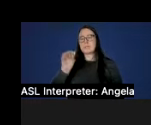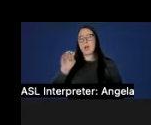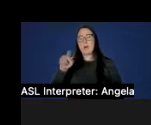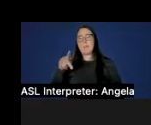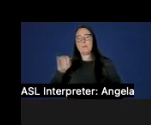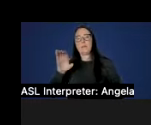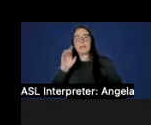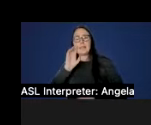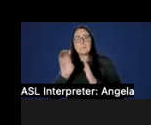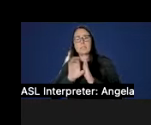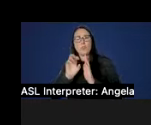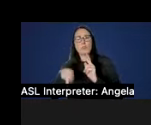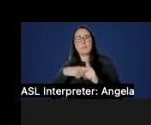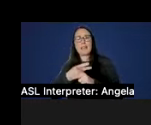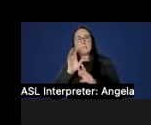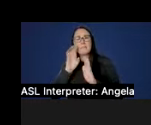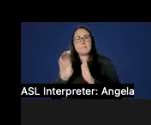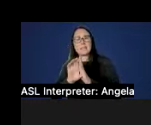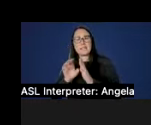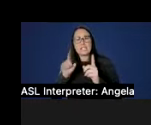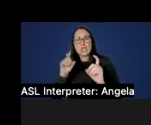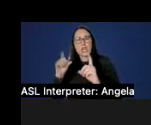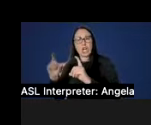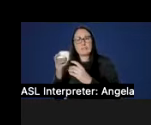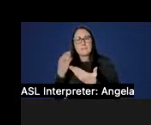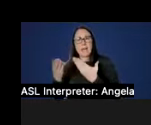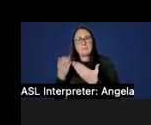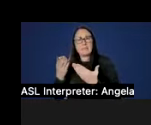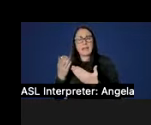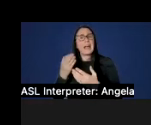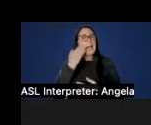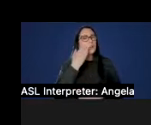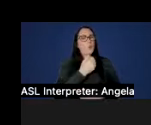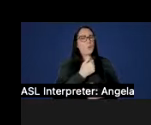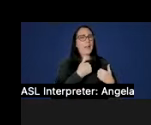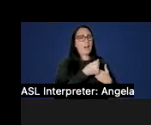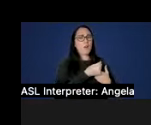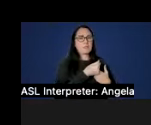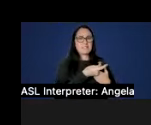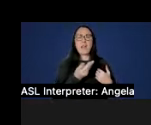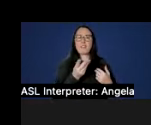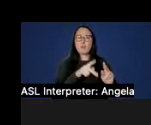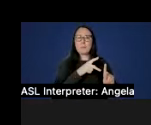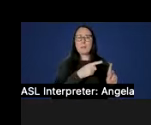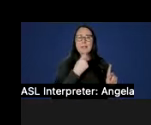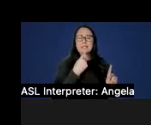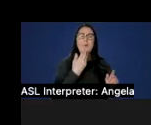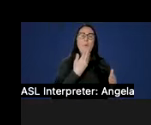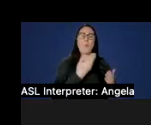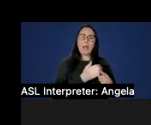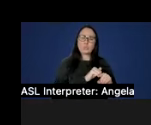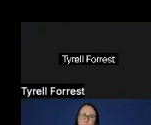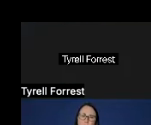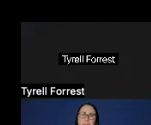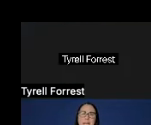taken? I know we had quite a few folks who said that they were very familiar or well-trained or